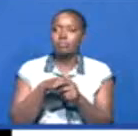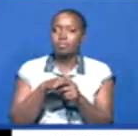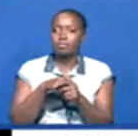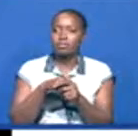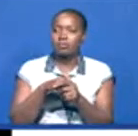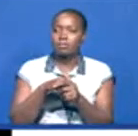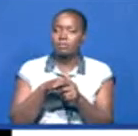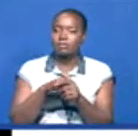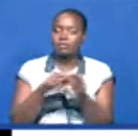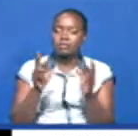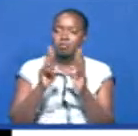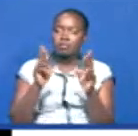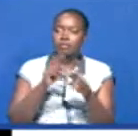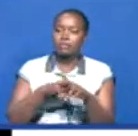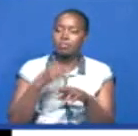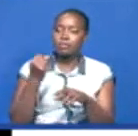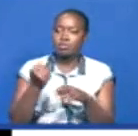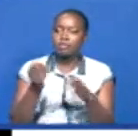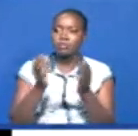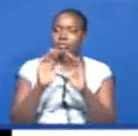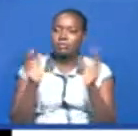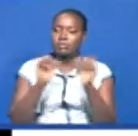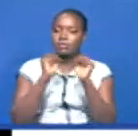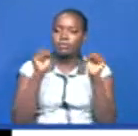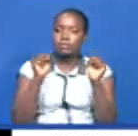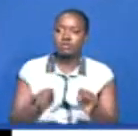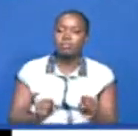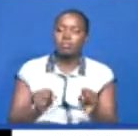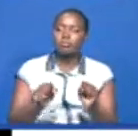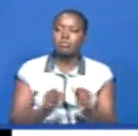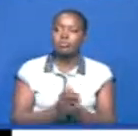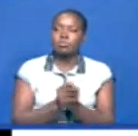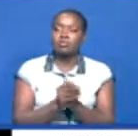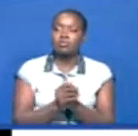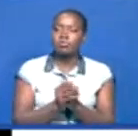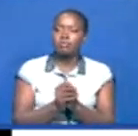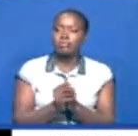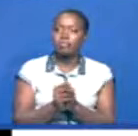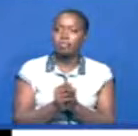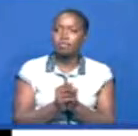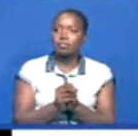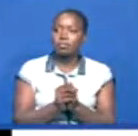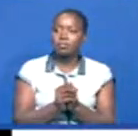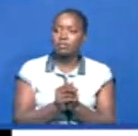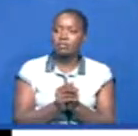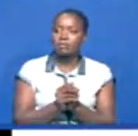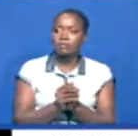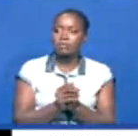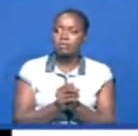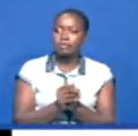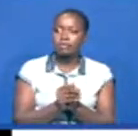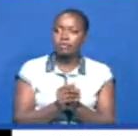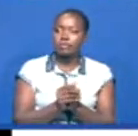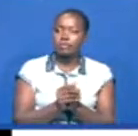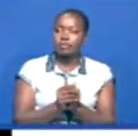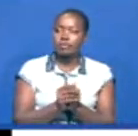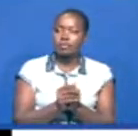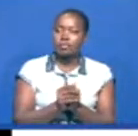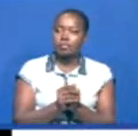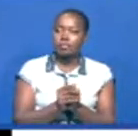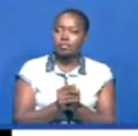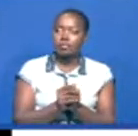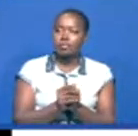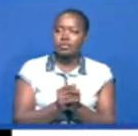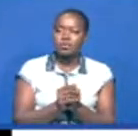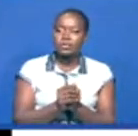the system to go live. And so without further ado, I request the technical team